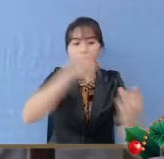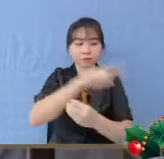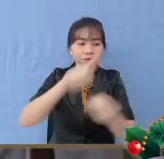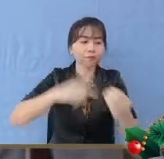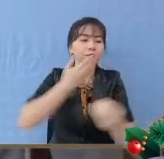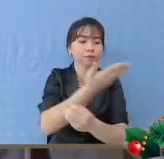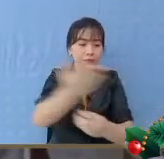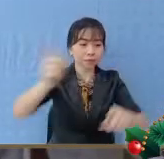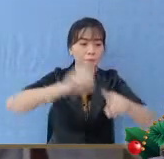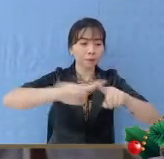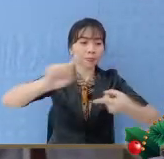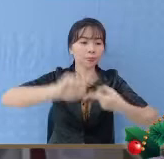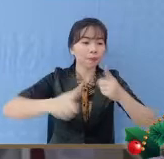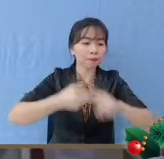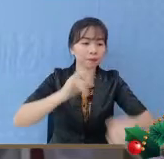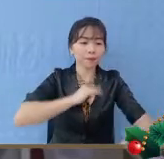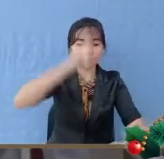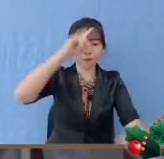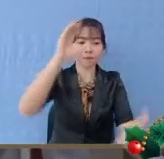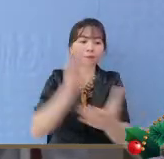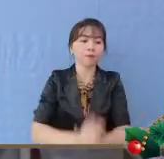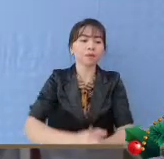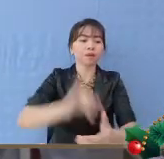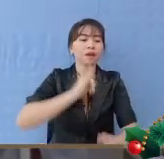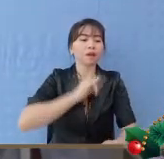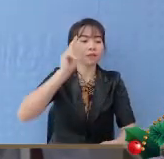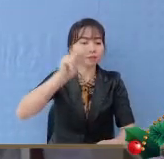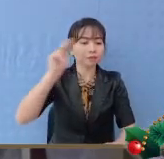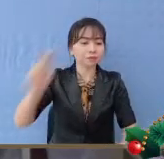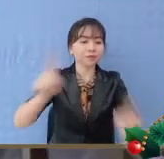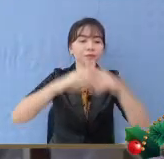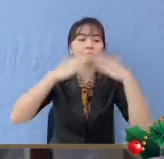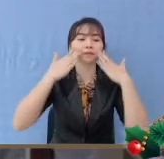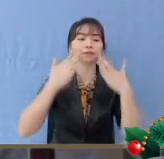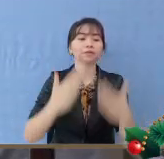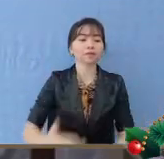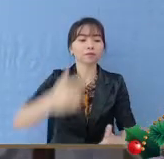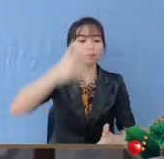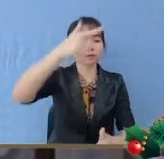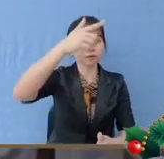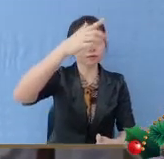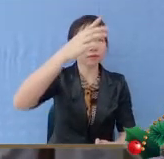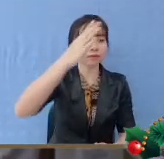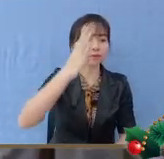know about you, but friend, I believe we need to thank